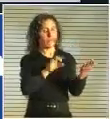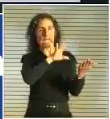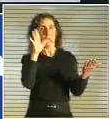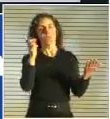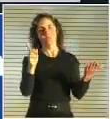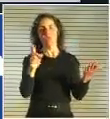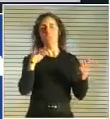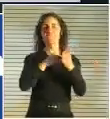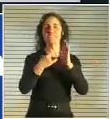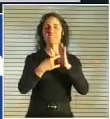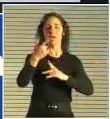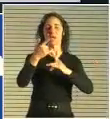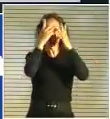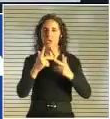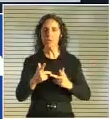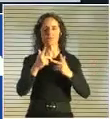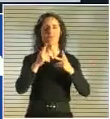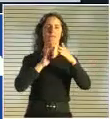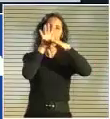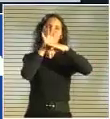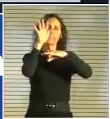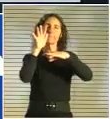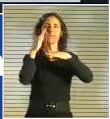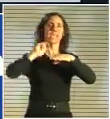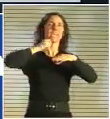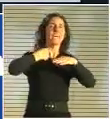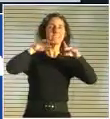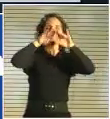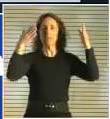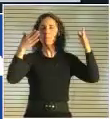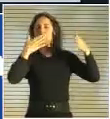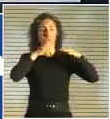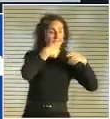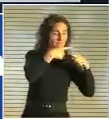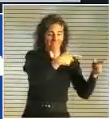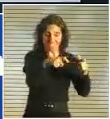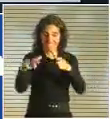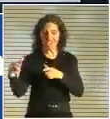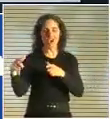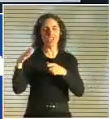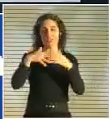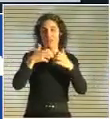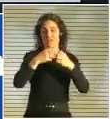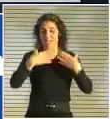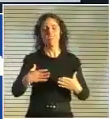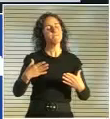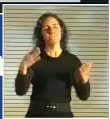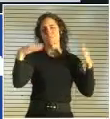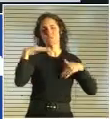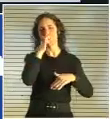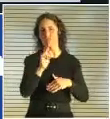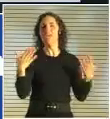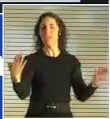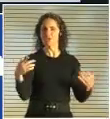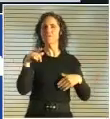all industries to make this happen fast enough. So that's also an area where industry collaboration makes sense. You can scale innovations and